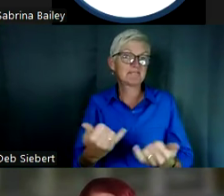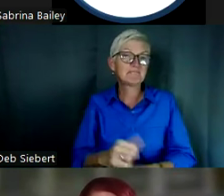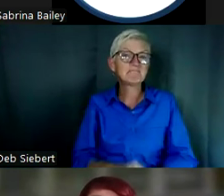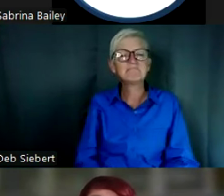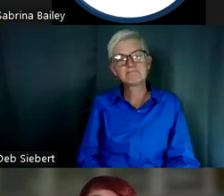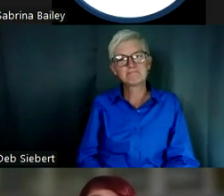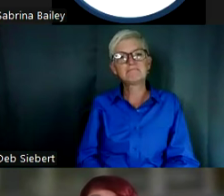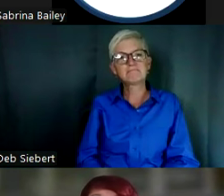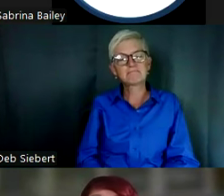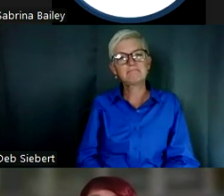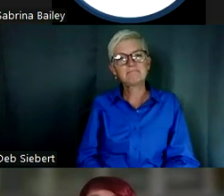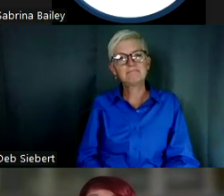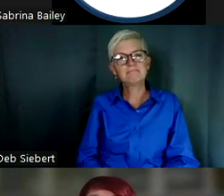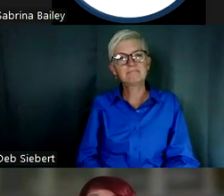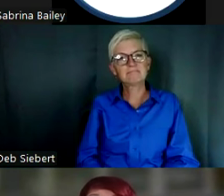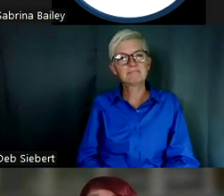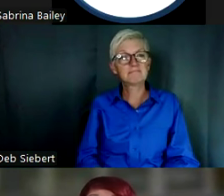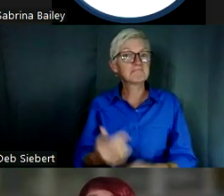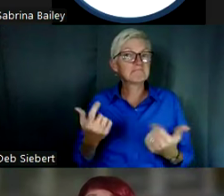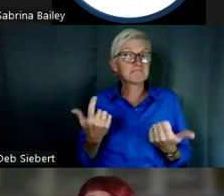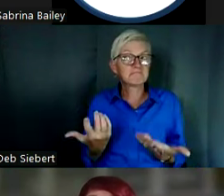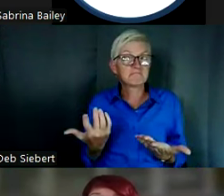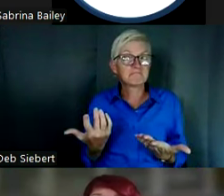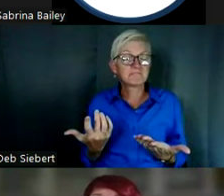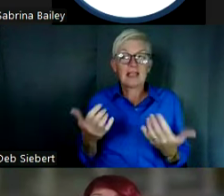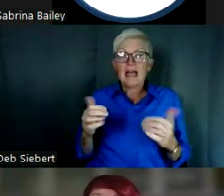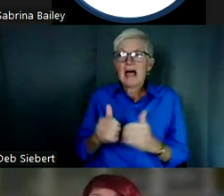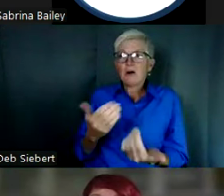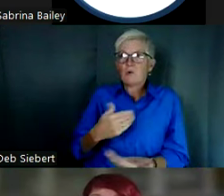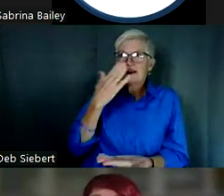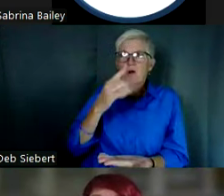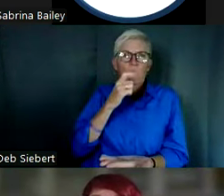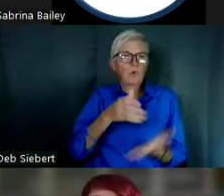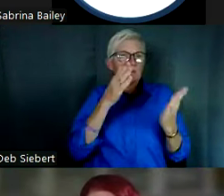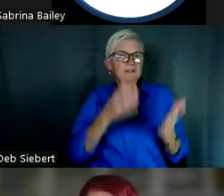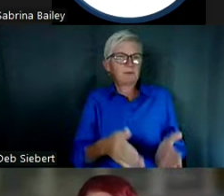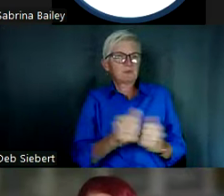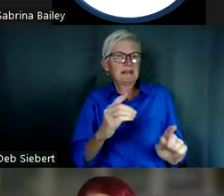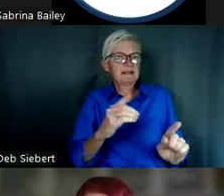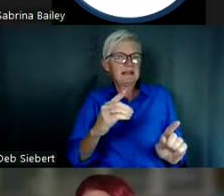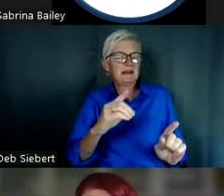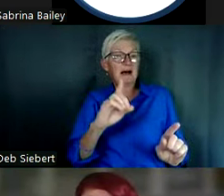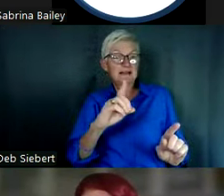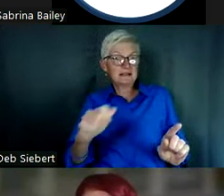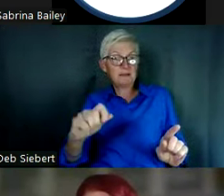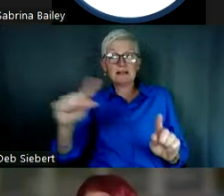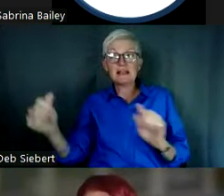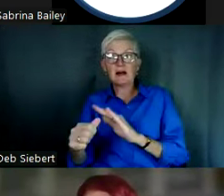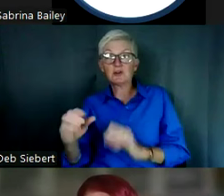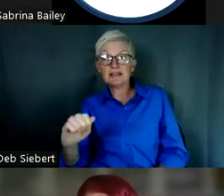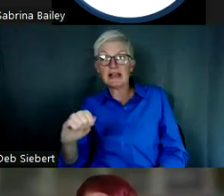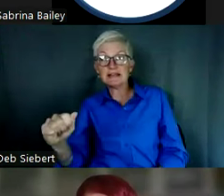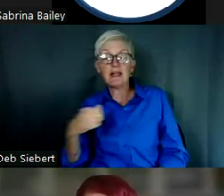So, first, how do I know who is a person with a disability under the ADA? As we know, there are multiple